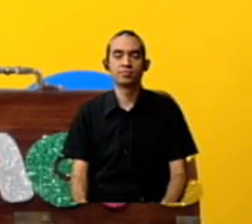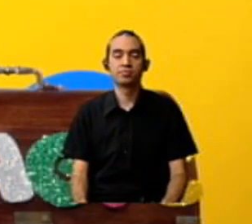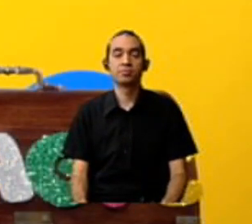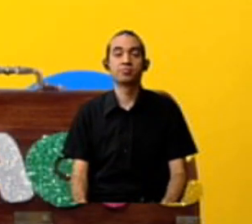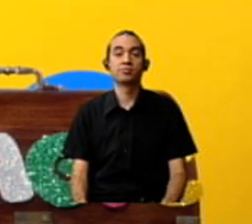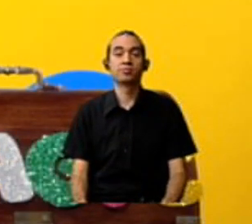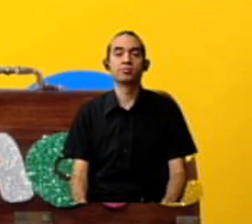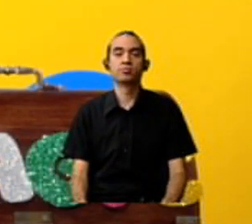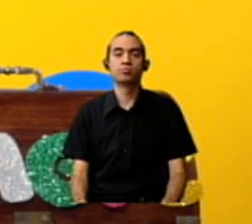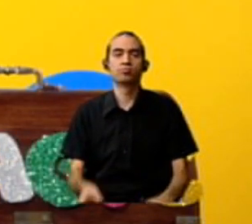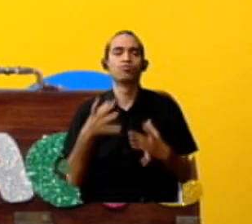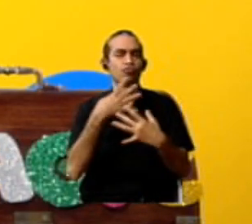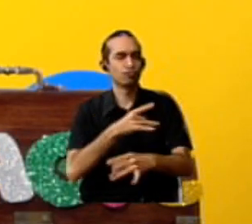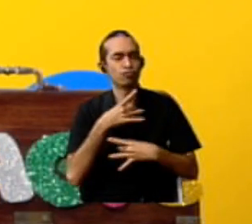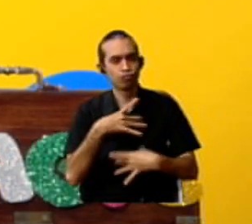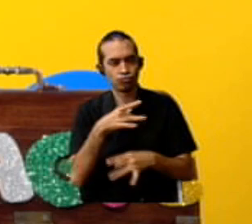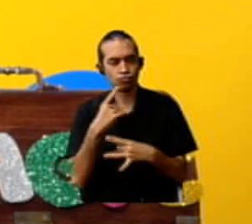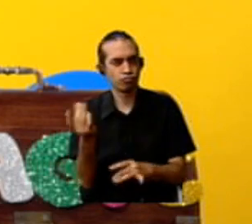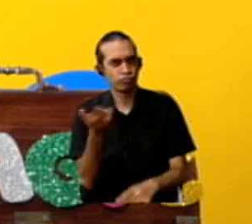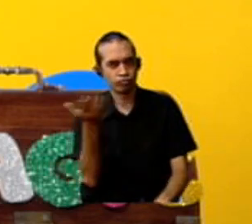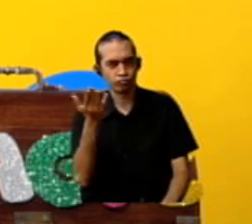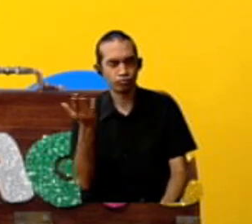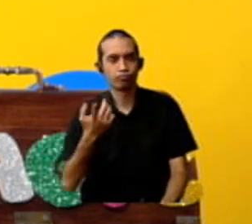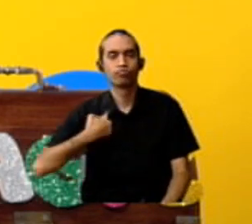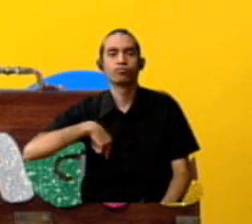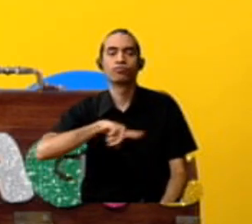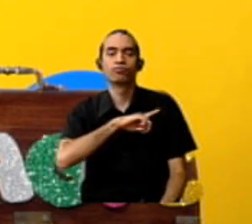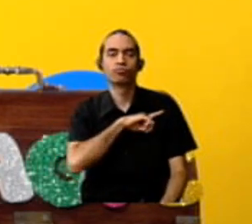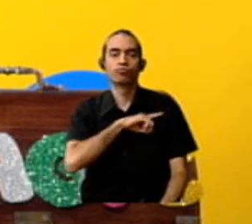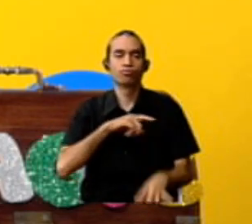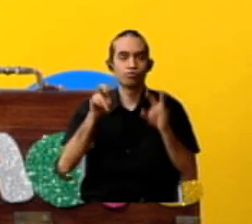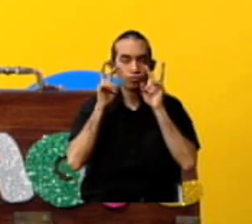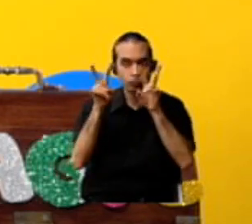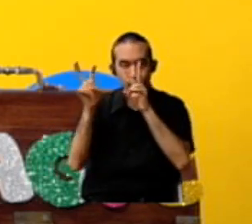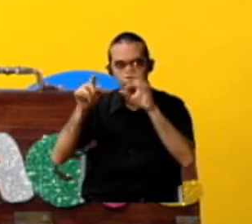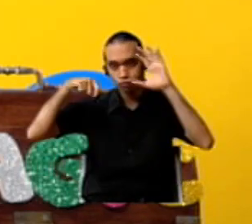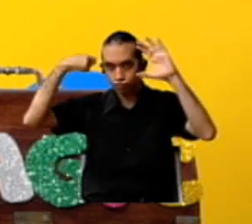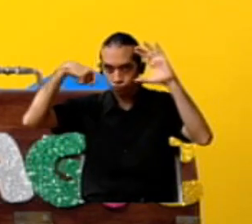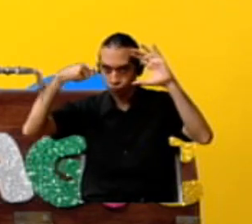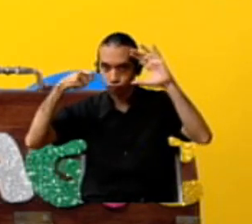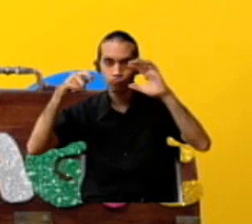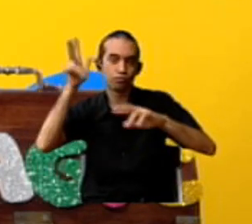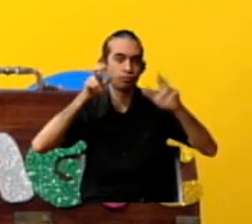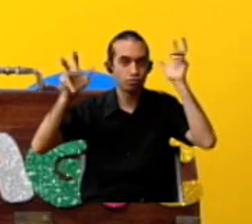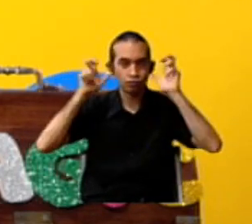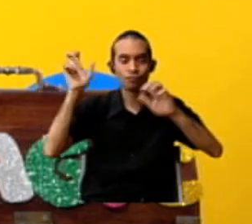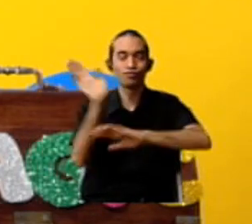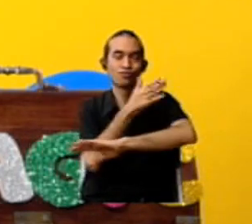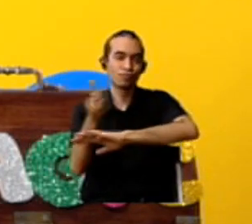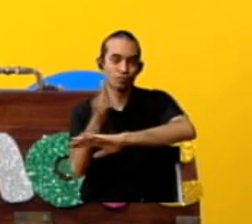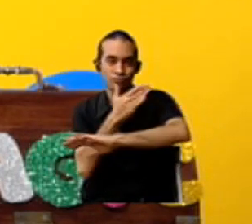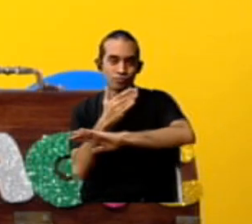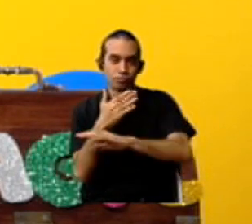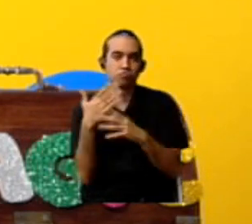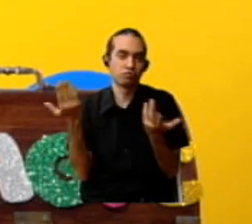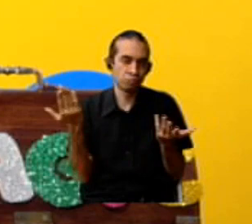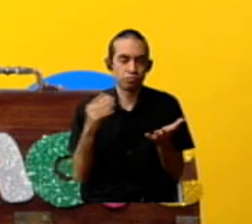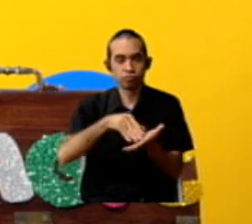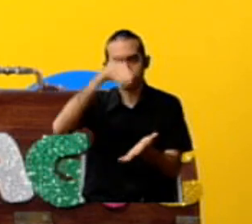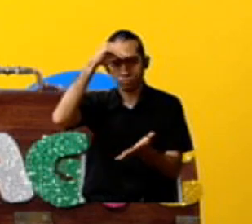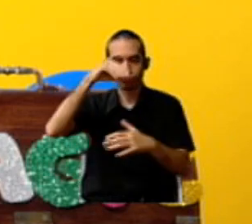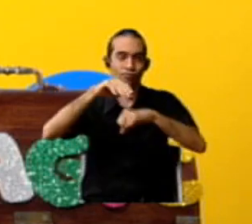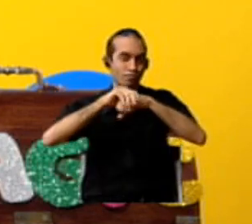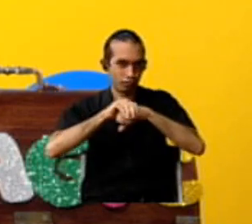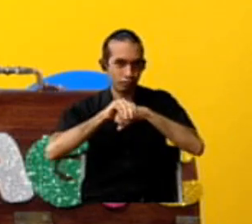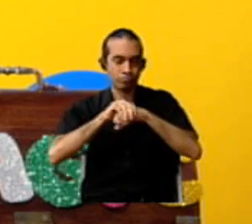Something very interesting is that we are going to watch videos and listen to songs in order to learn